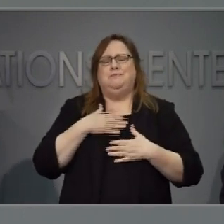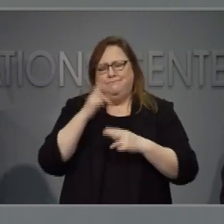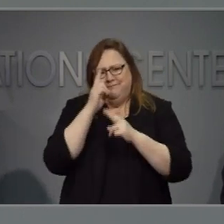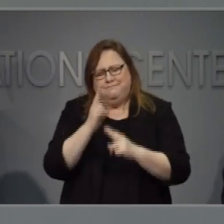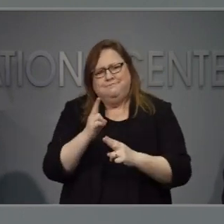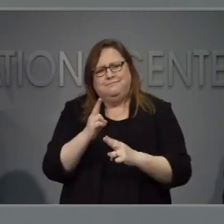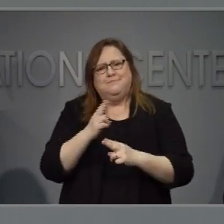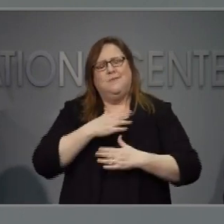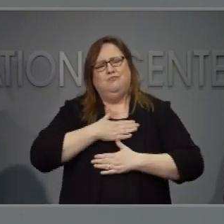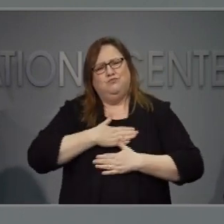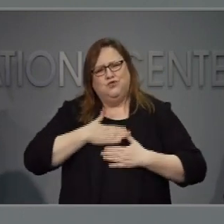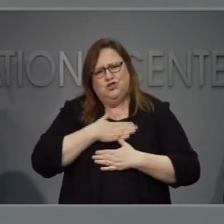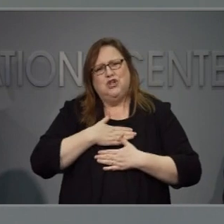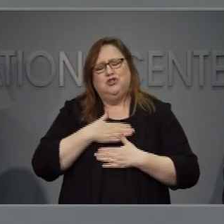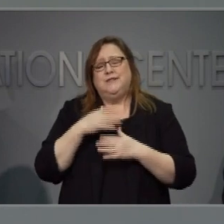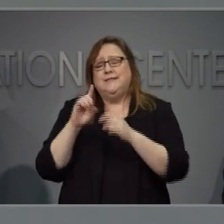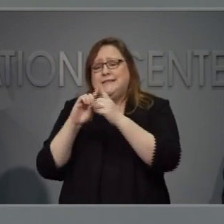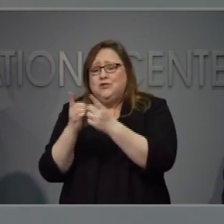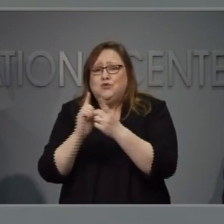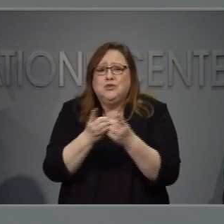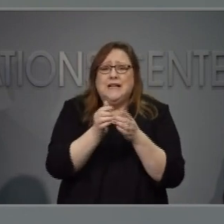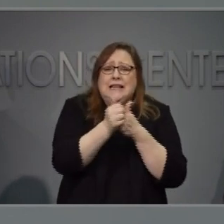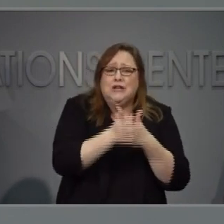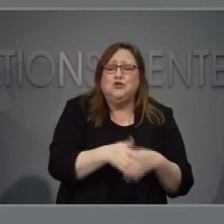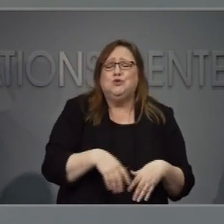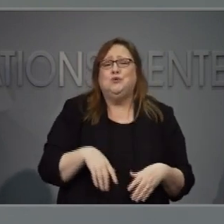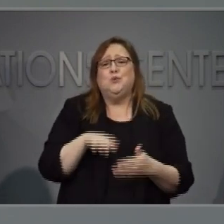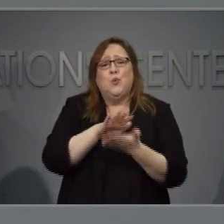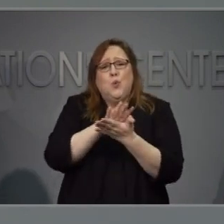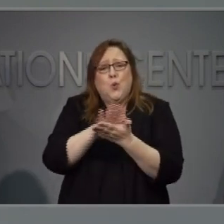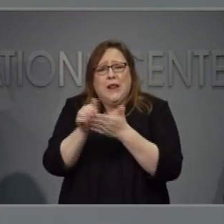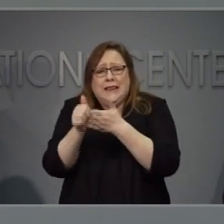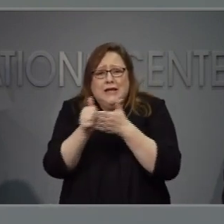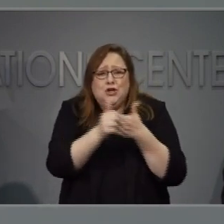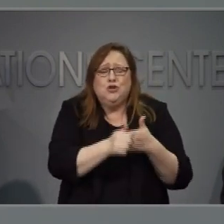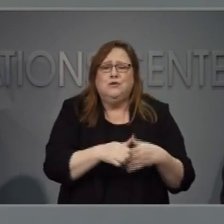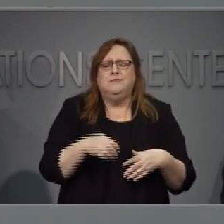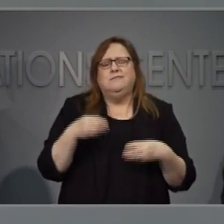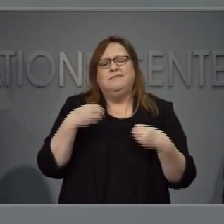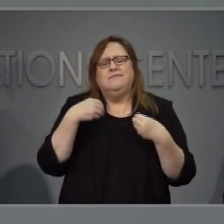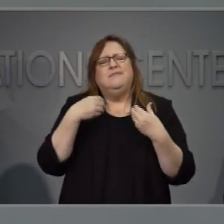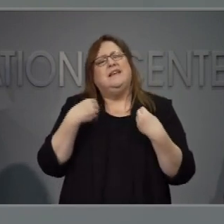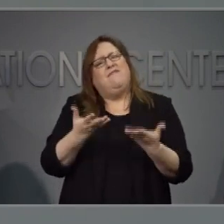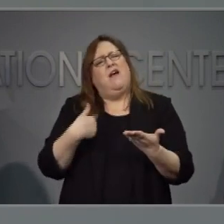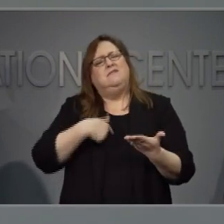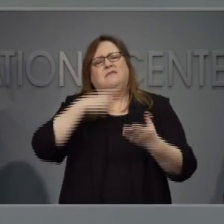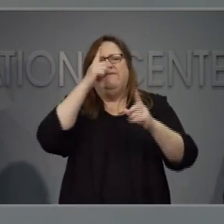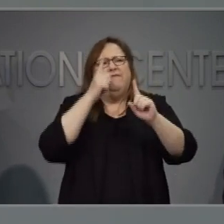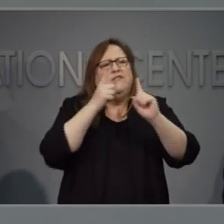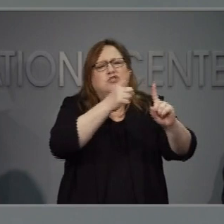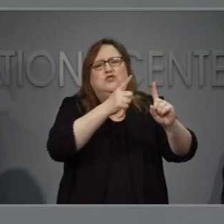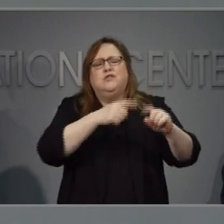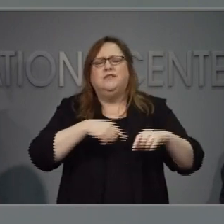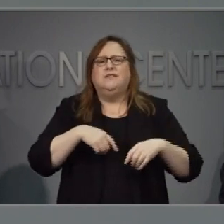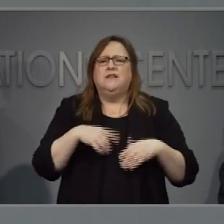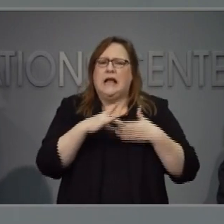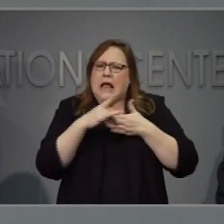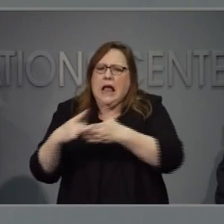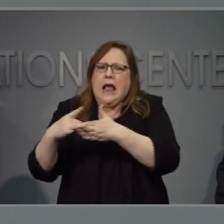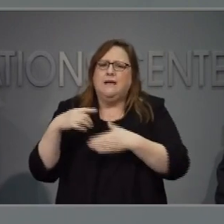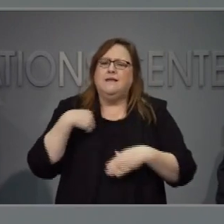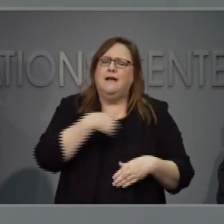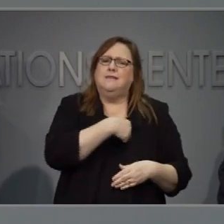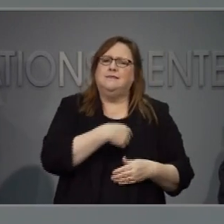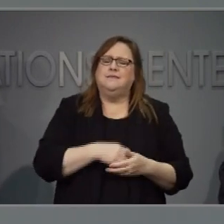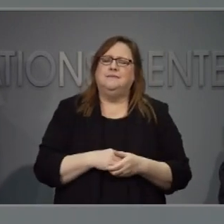appreciation to our district and school leaders for providing vision and direction, to our teachers